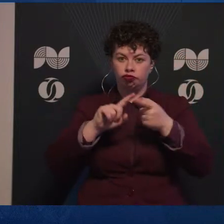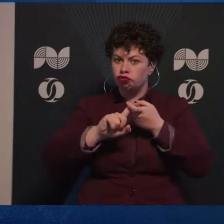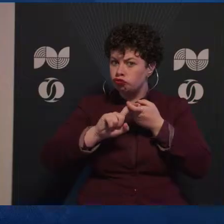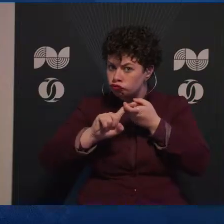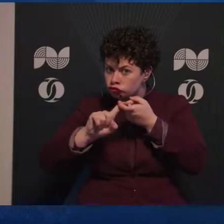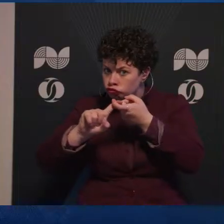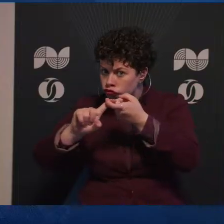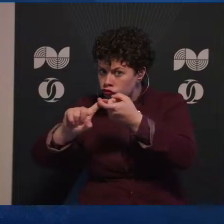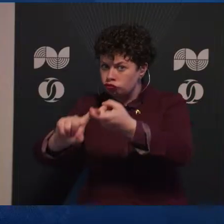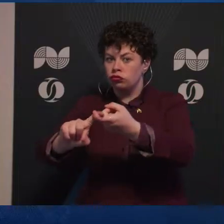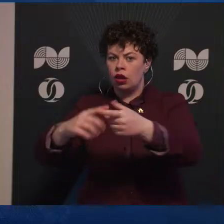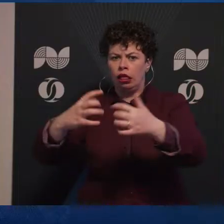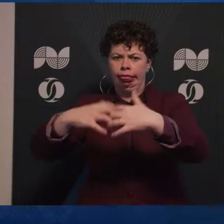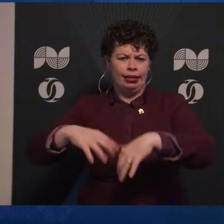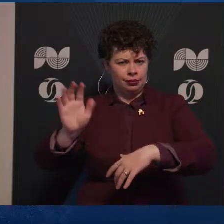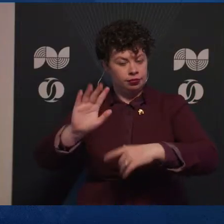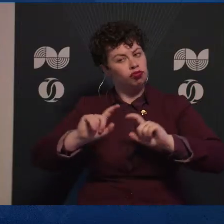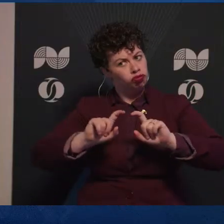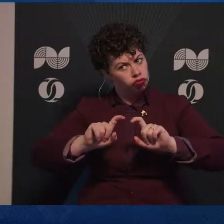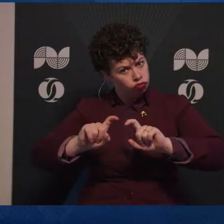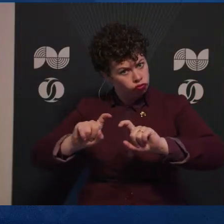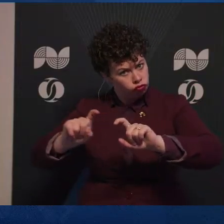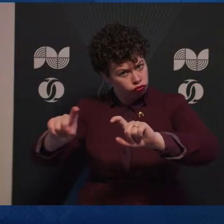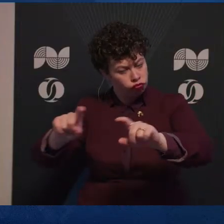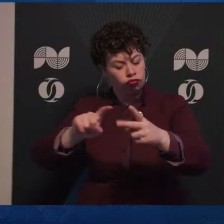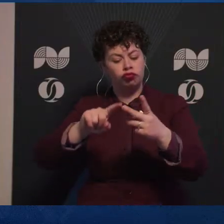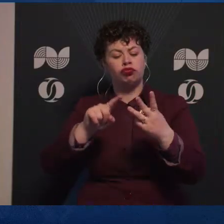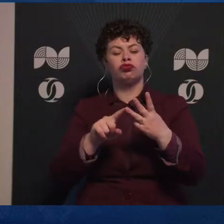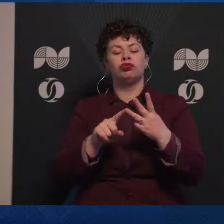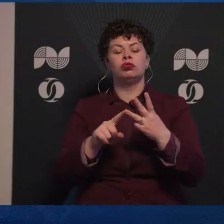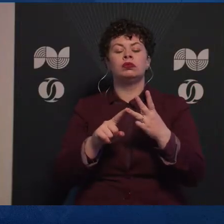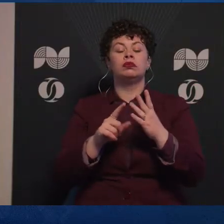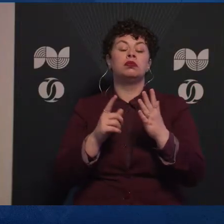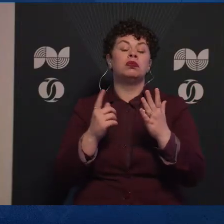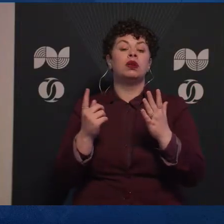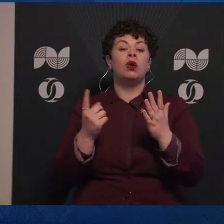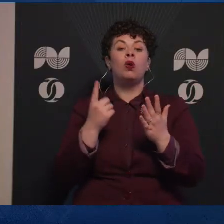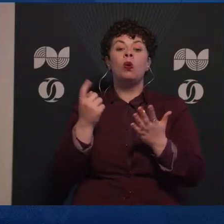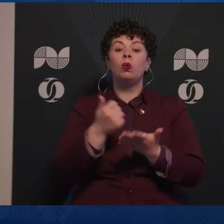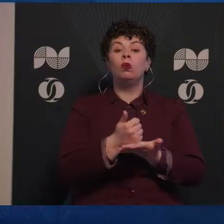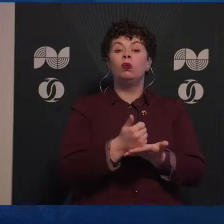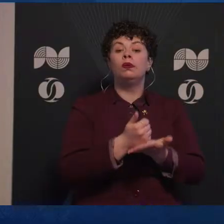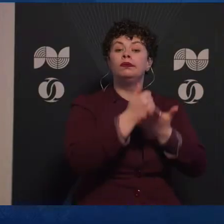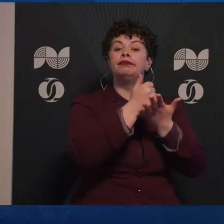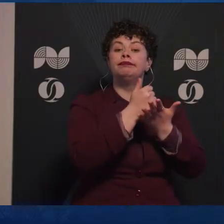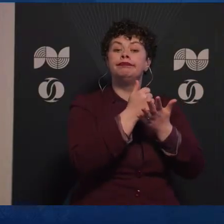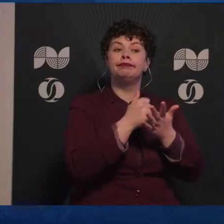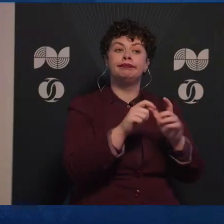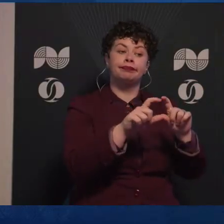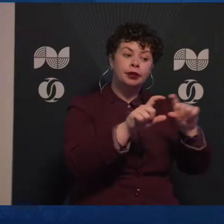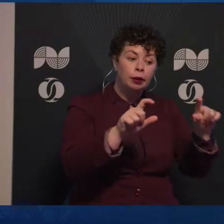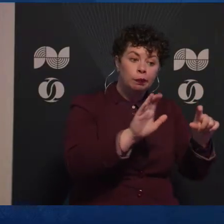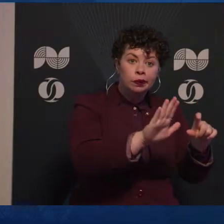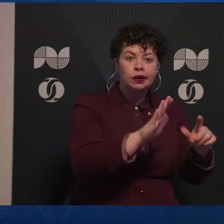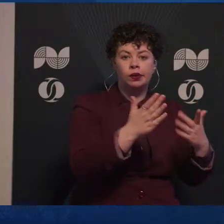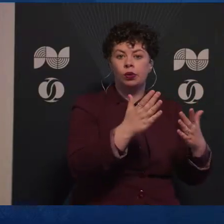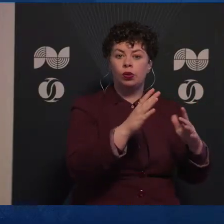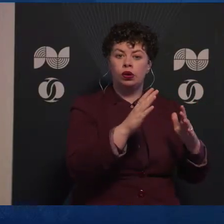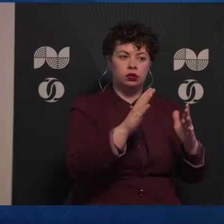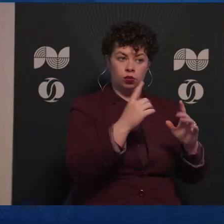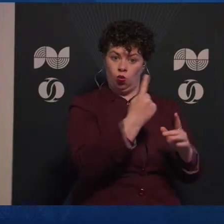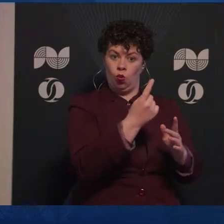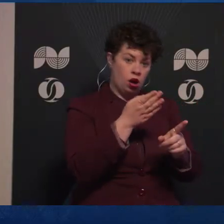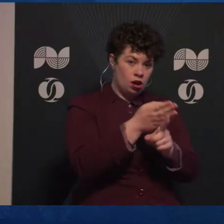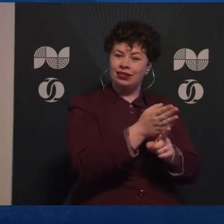say, that is necessary, that have not just helping the company or the business segment, have